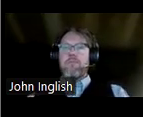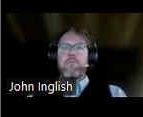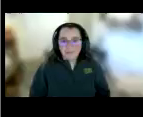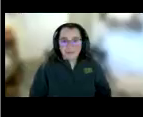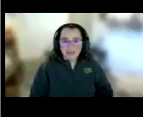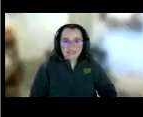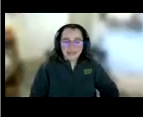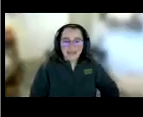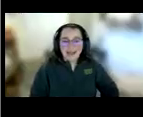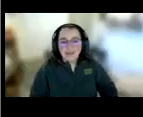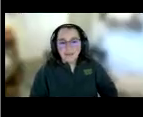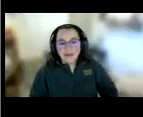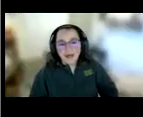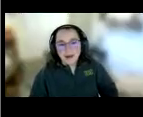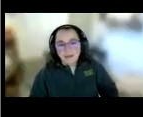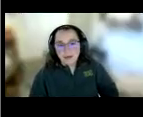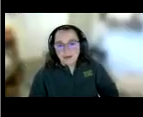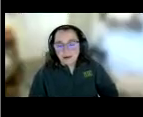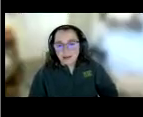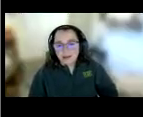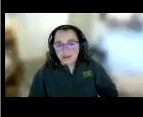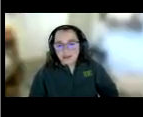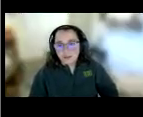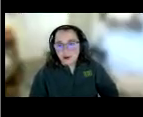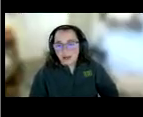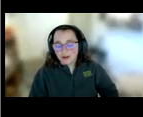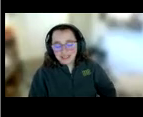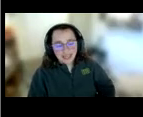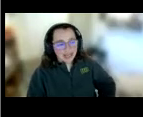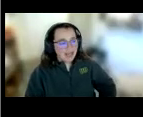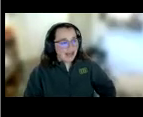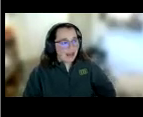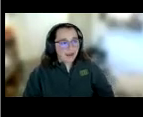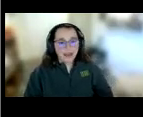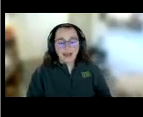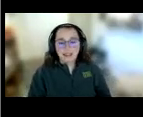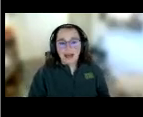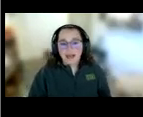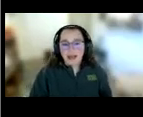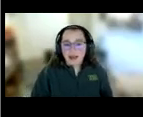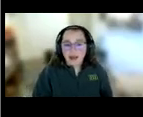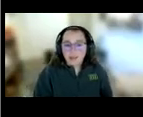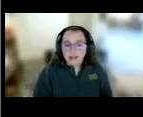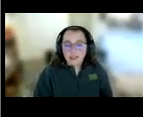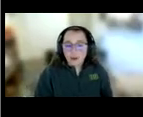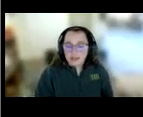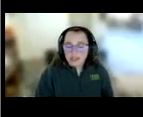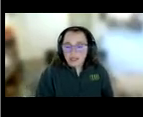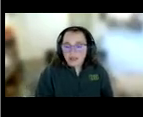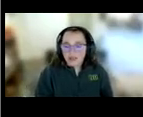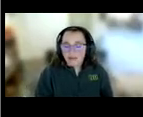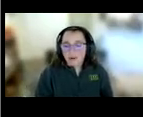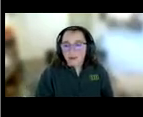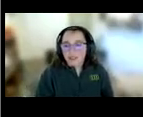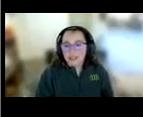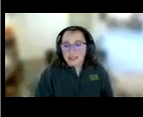Yep, that's me. Hi, everyone. Mary Beth Milieu. I use she and her pronouns. And I am a senior policy